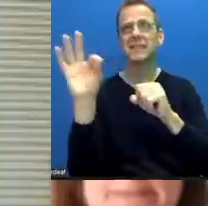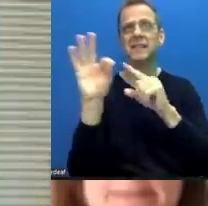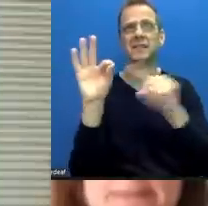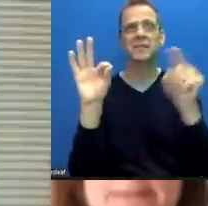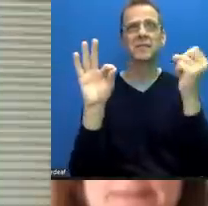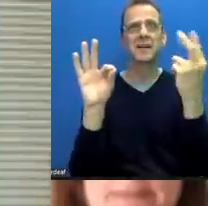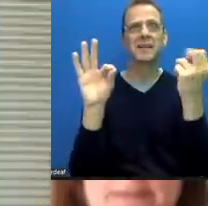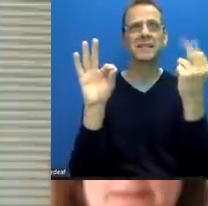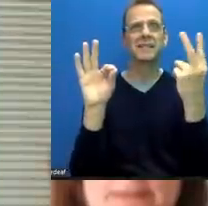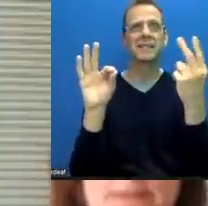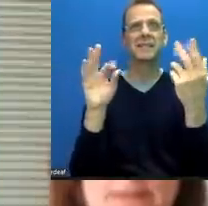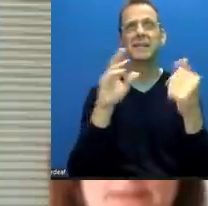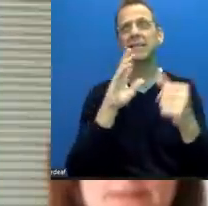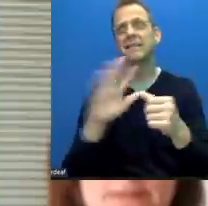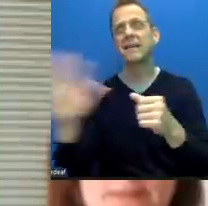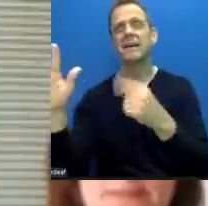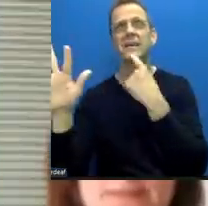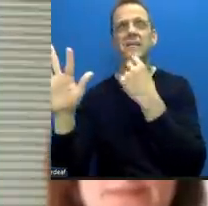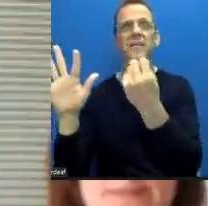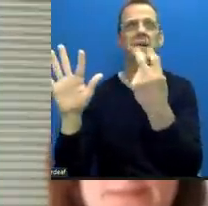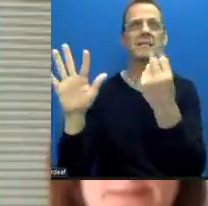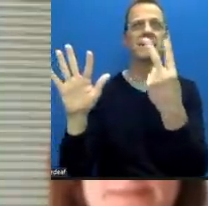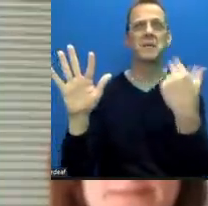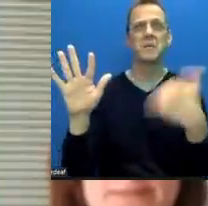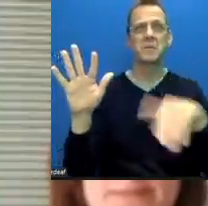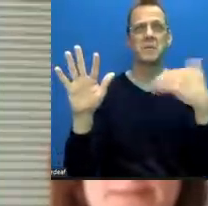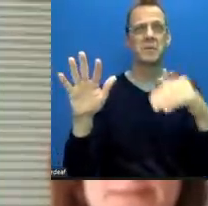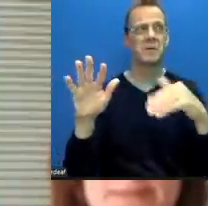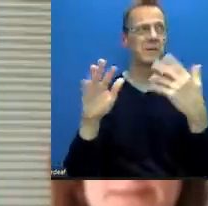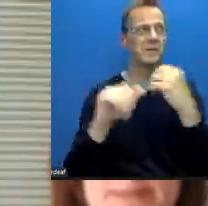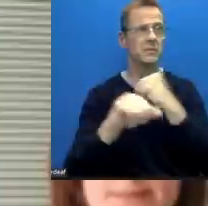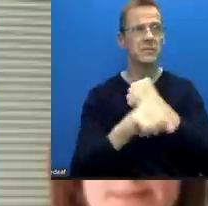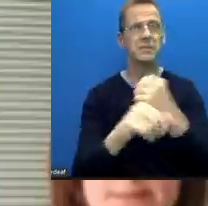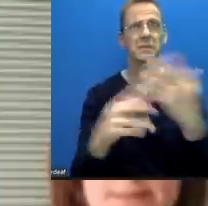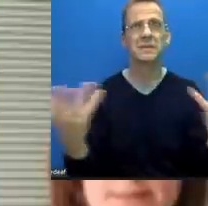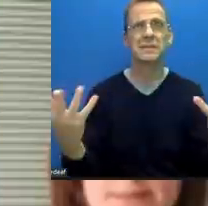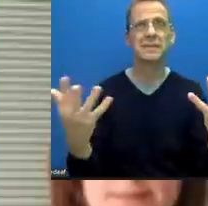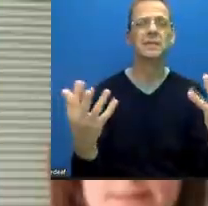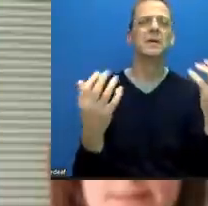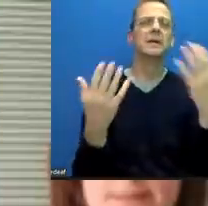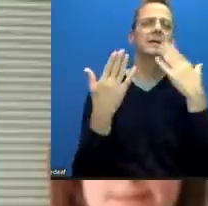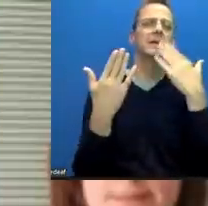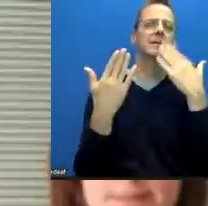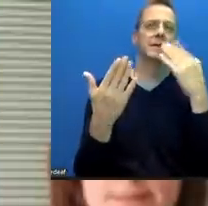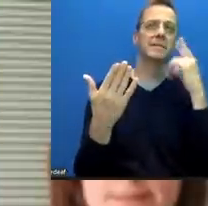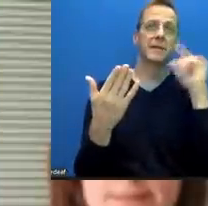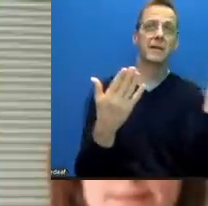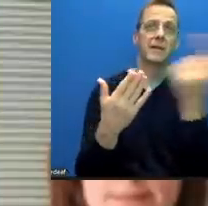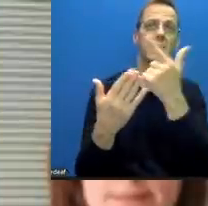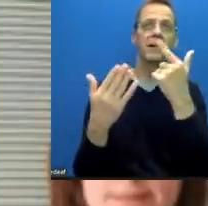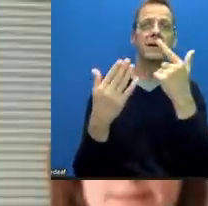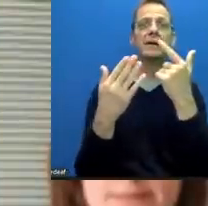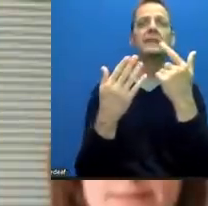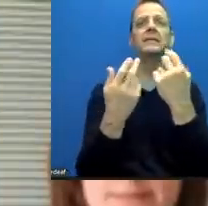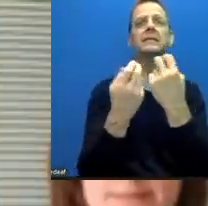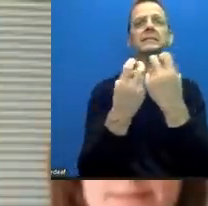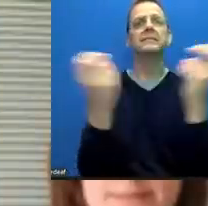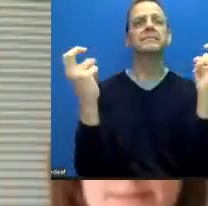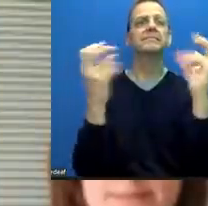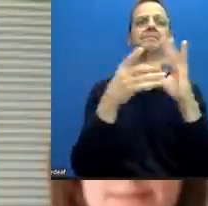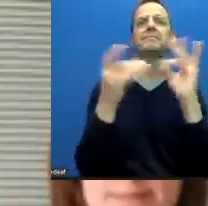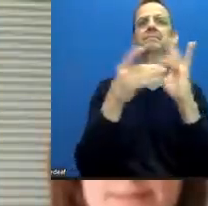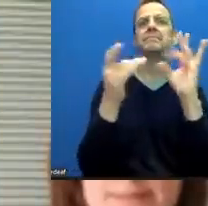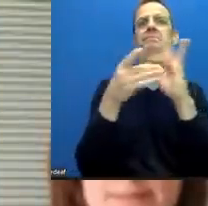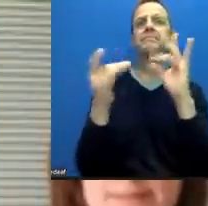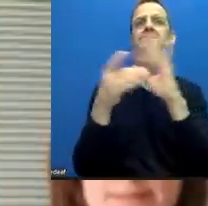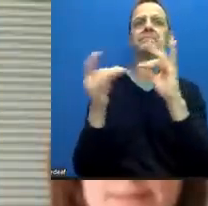once again, thank you so very, very much to everyone who joined us today, both at home and in the stream. We look forward to seeing you back